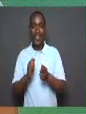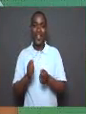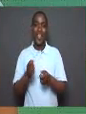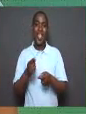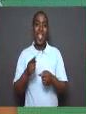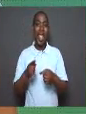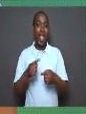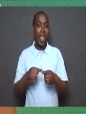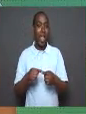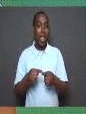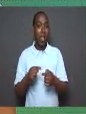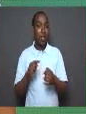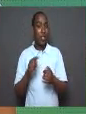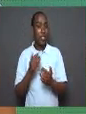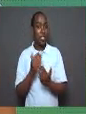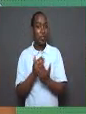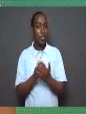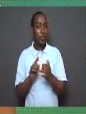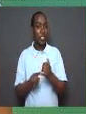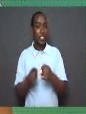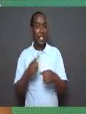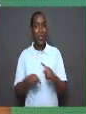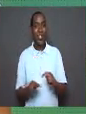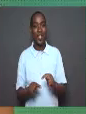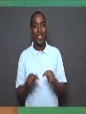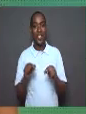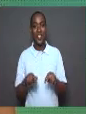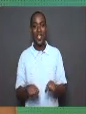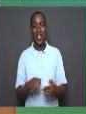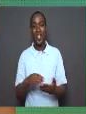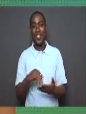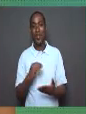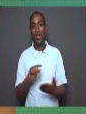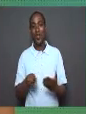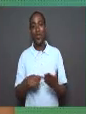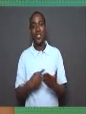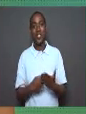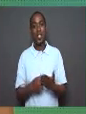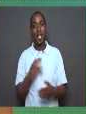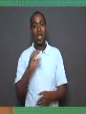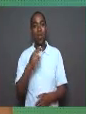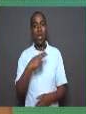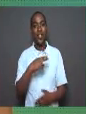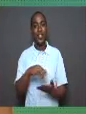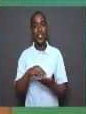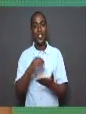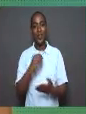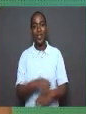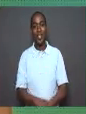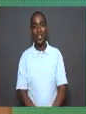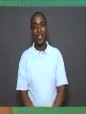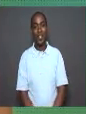This brings us to the end of our lesson. Today, we learned about